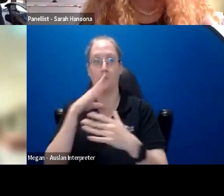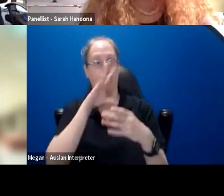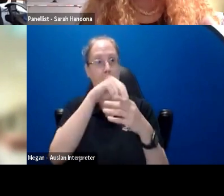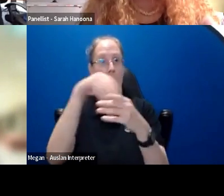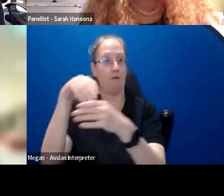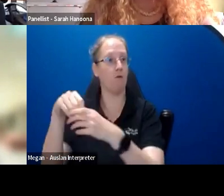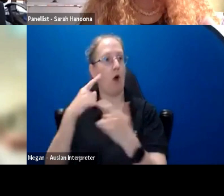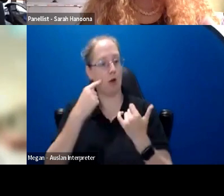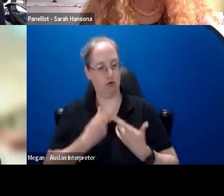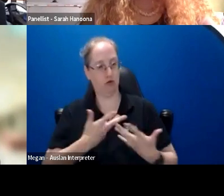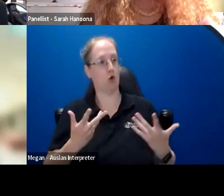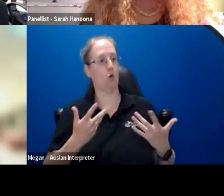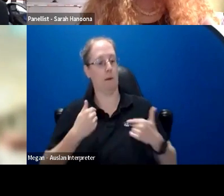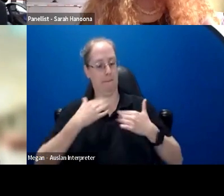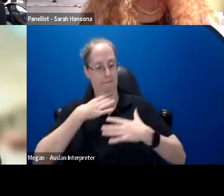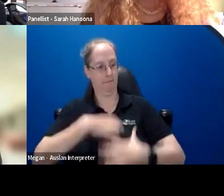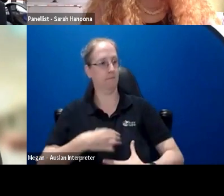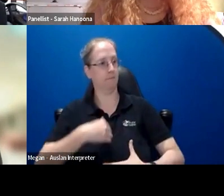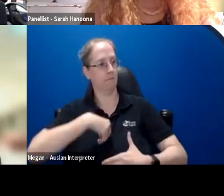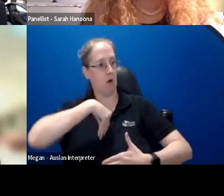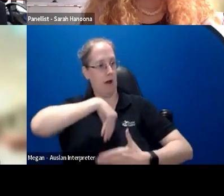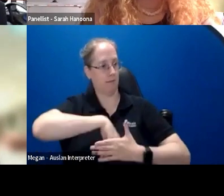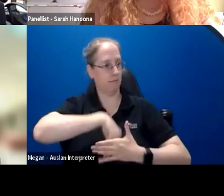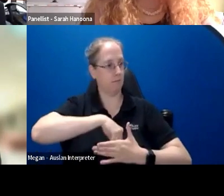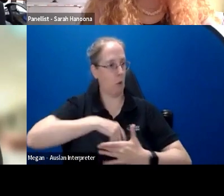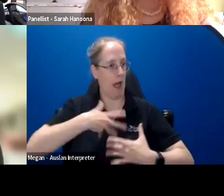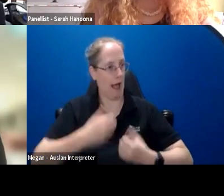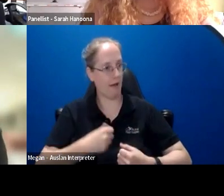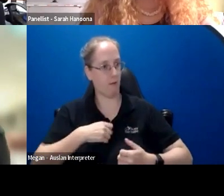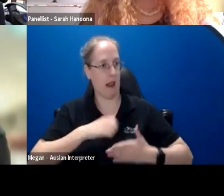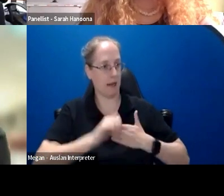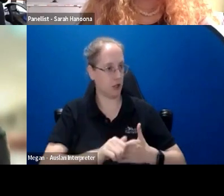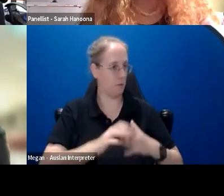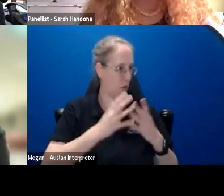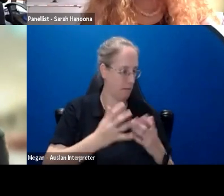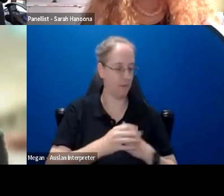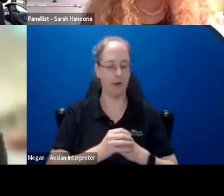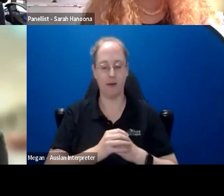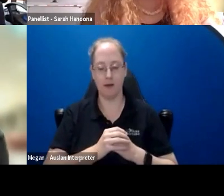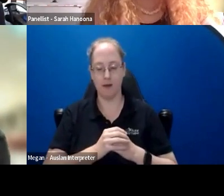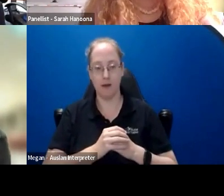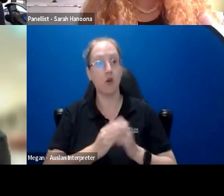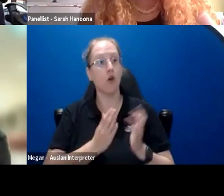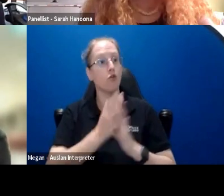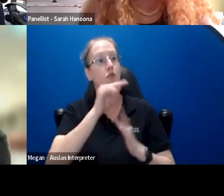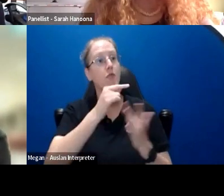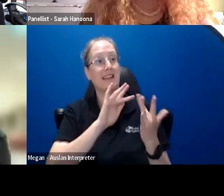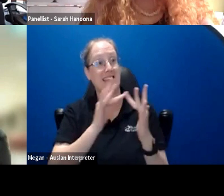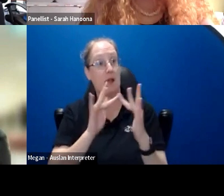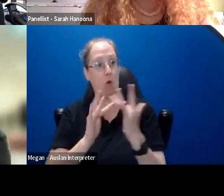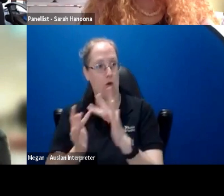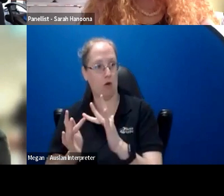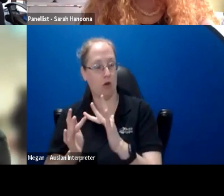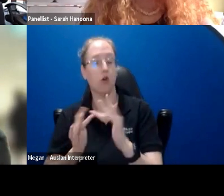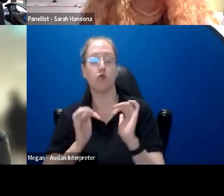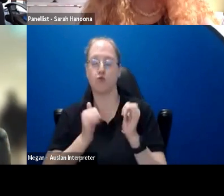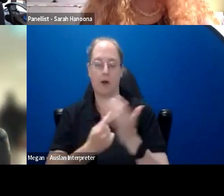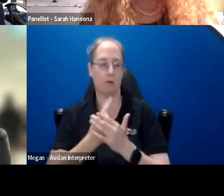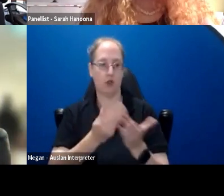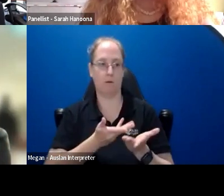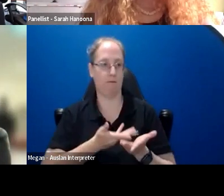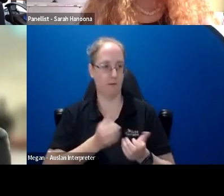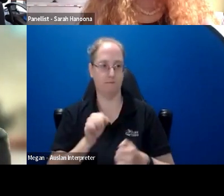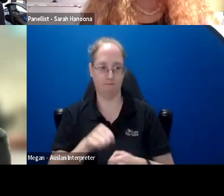characteristic and leadership personality. And through this network, so many great opportunities I